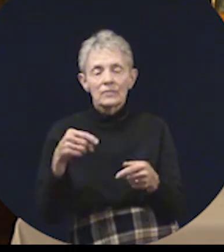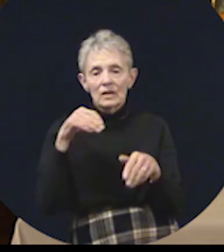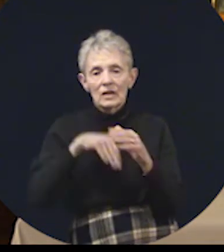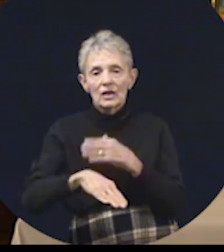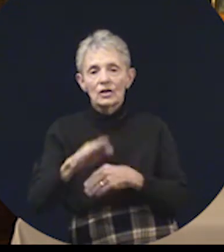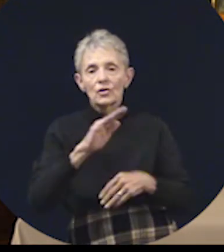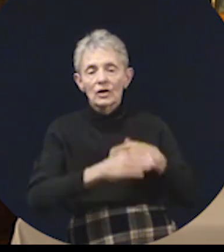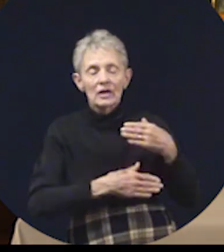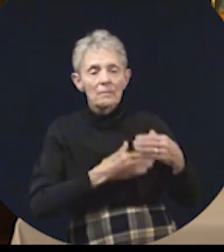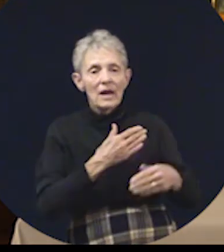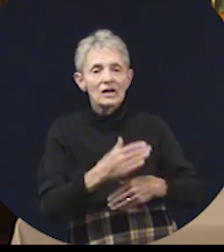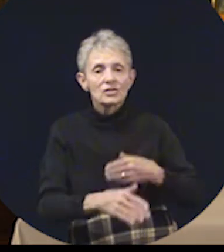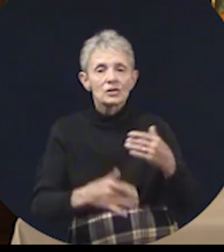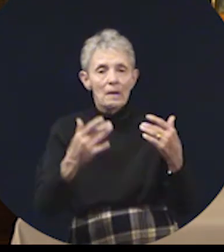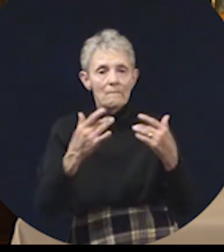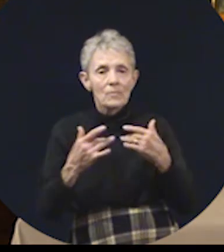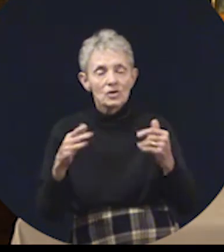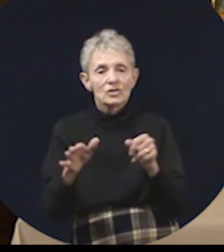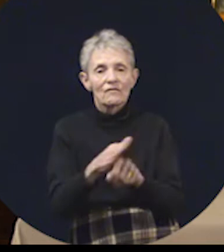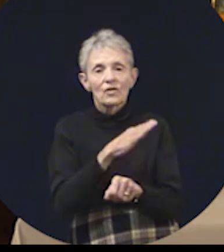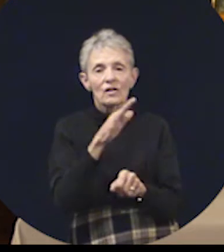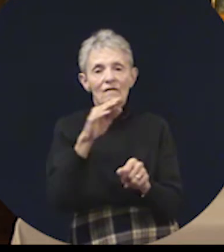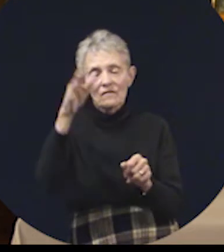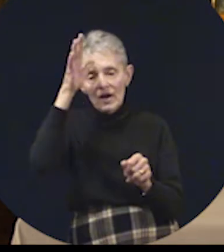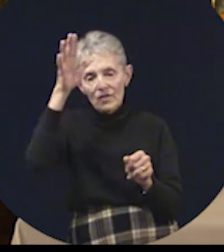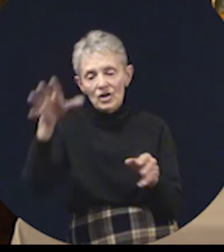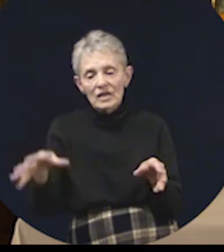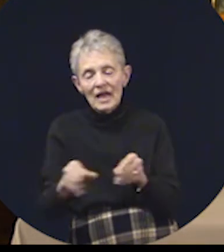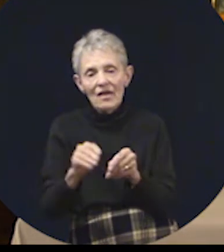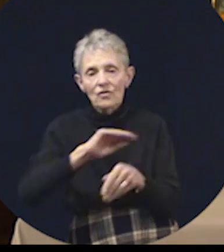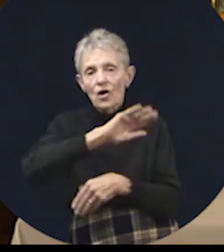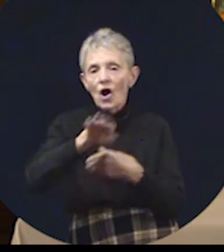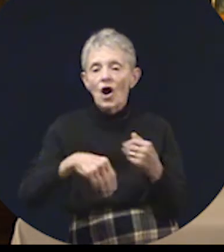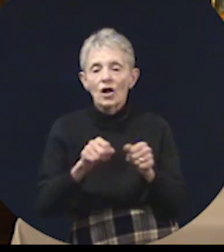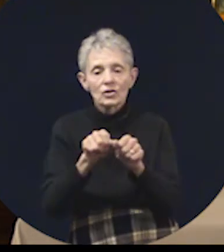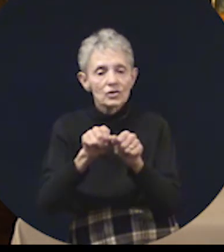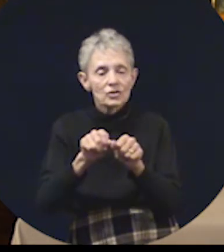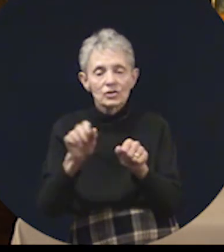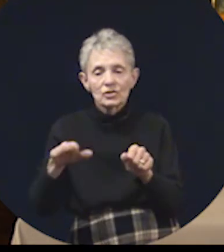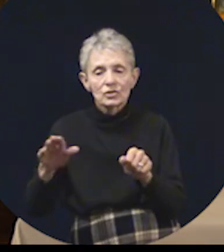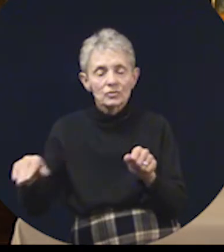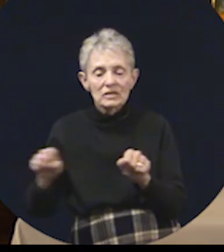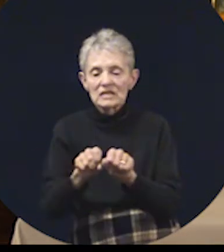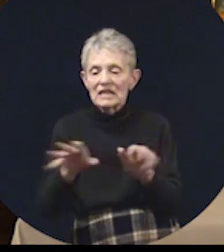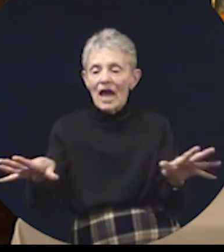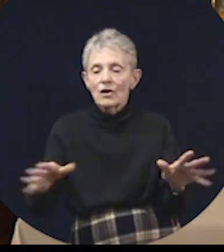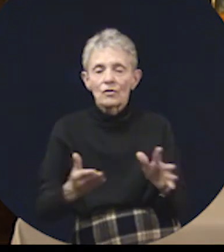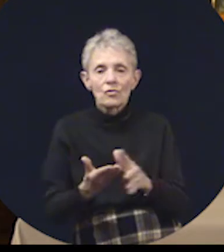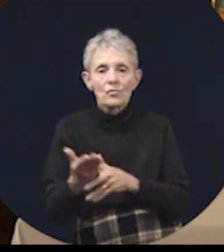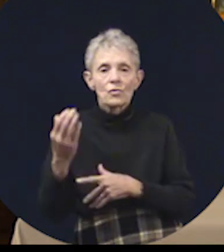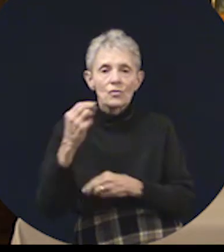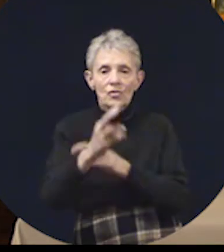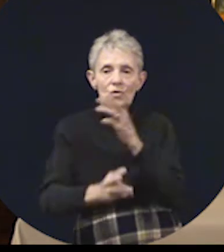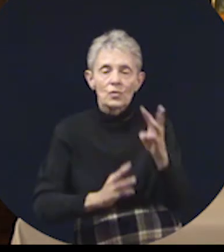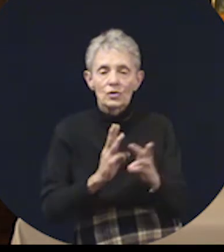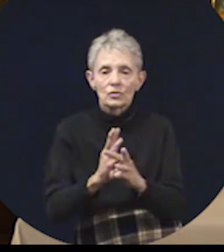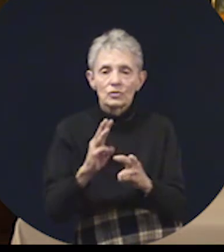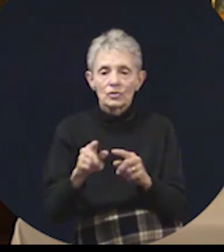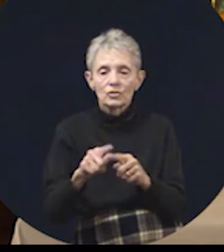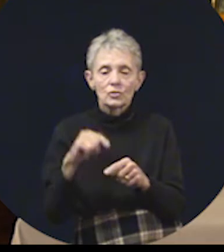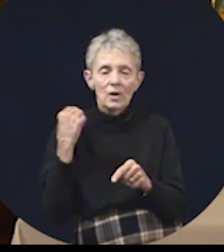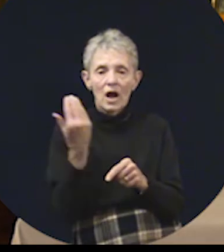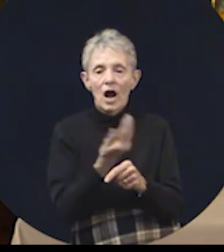Father, gather to yourself all of your children scattered throughout the world. To our departed brothers and